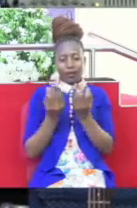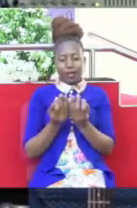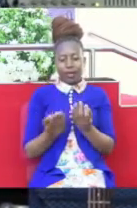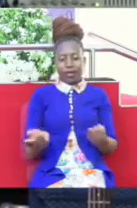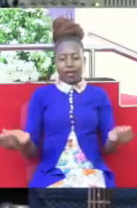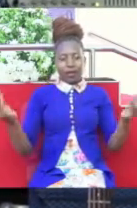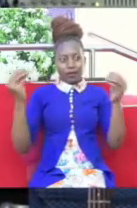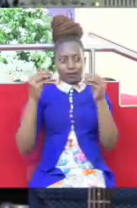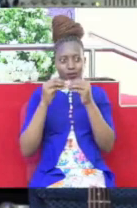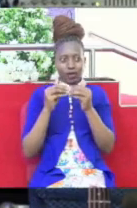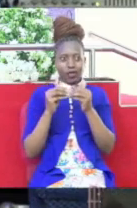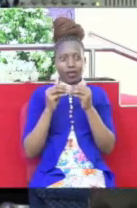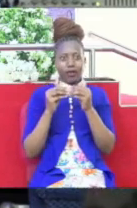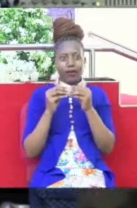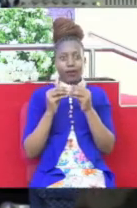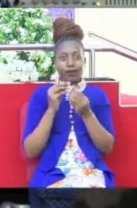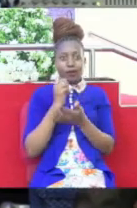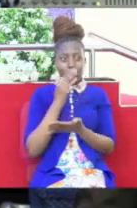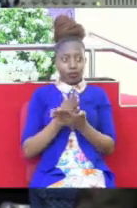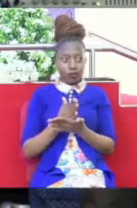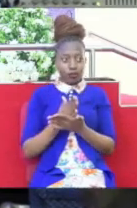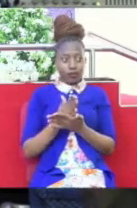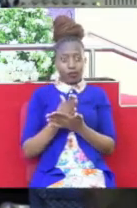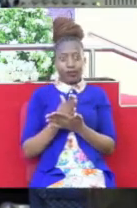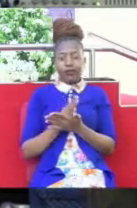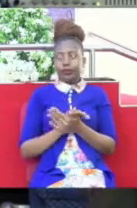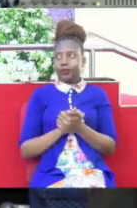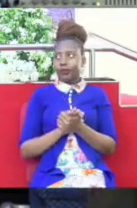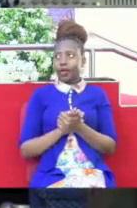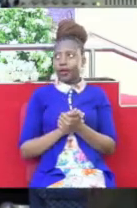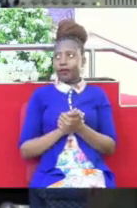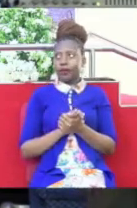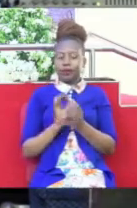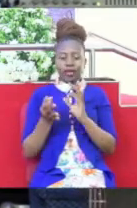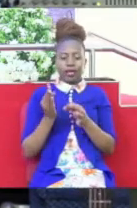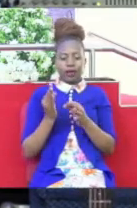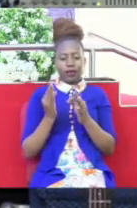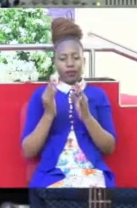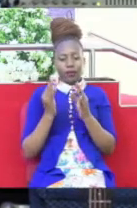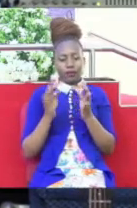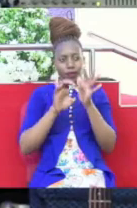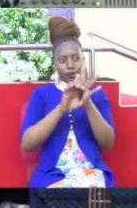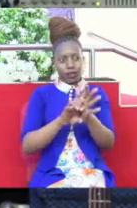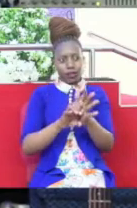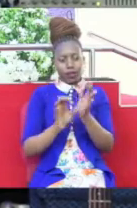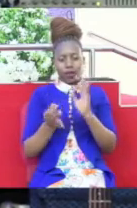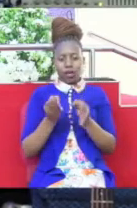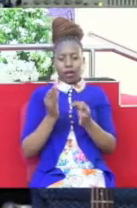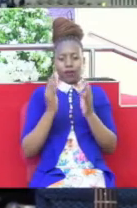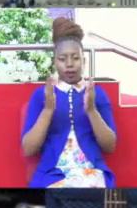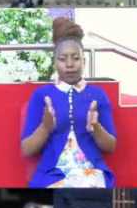pamoja. Amen. Amen. I mean, if someone dies, mtu akifariki, somebody's